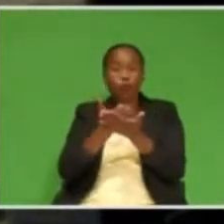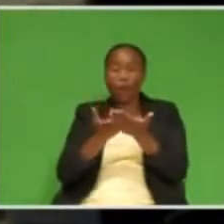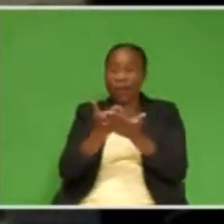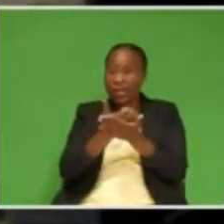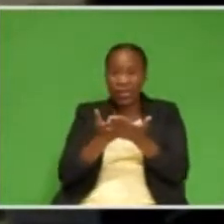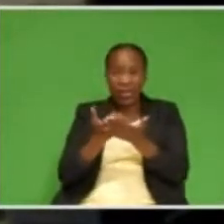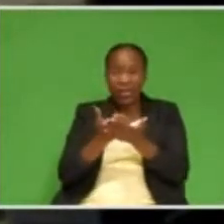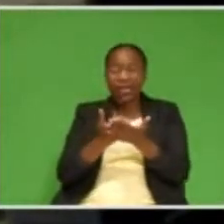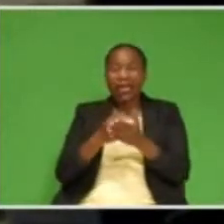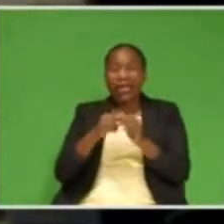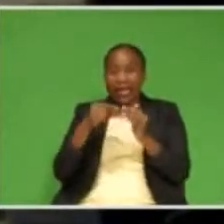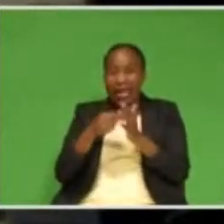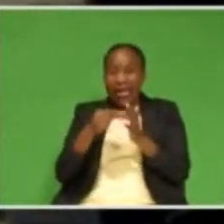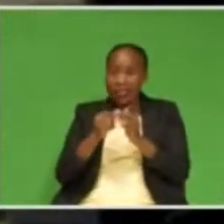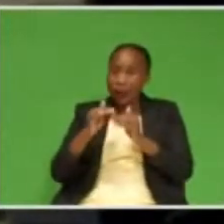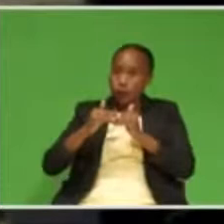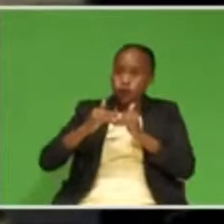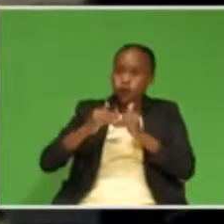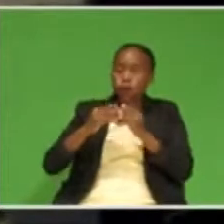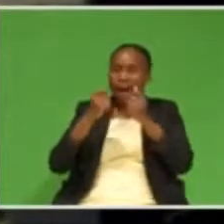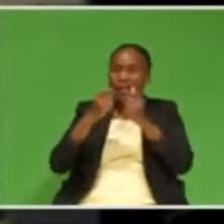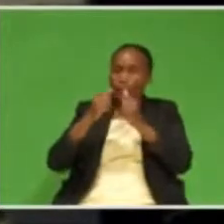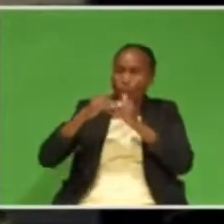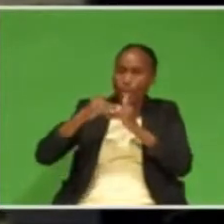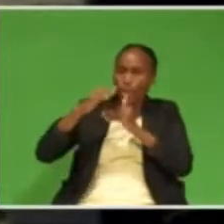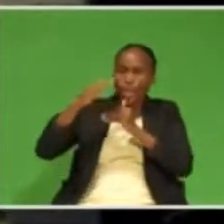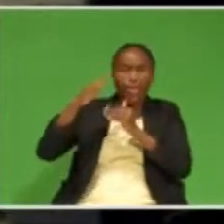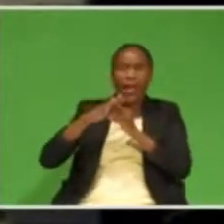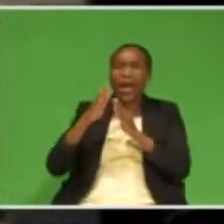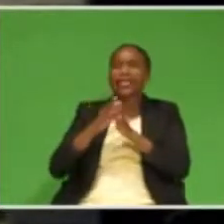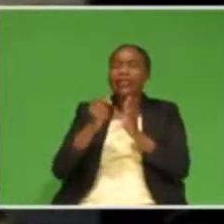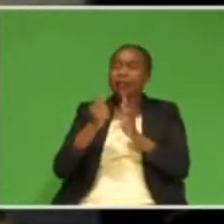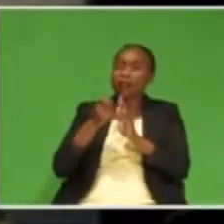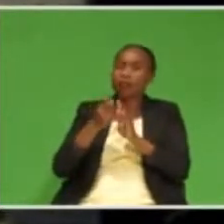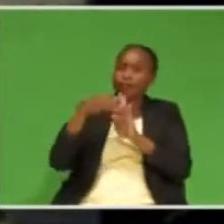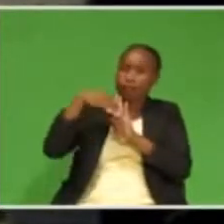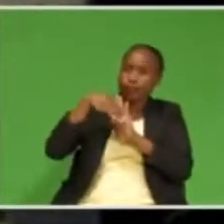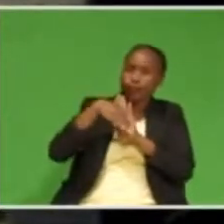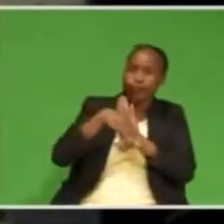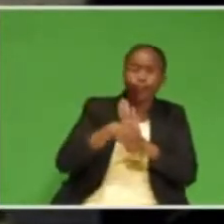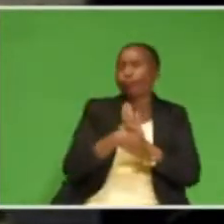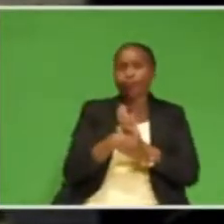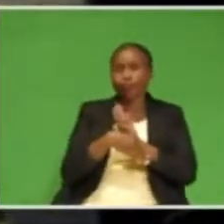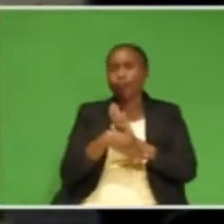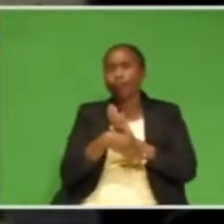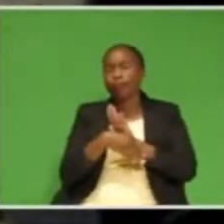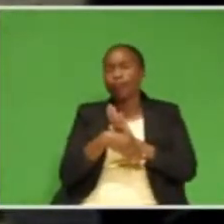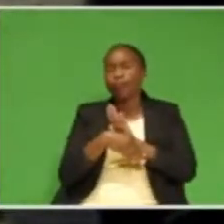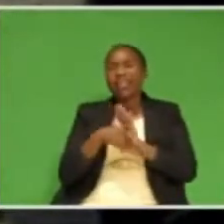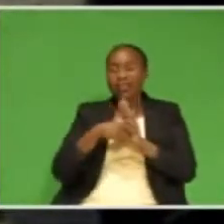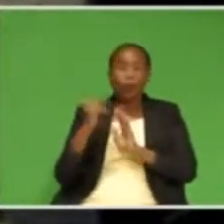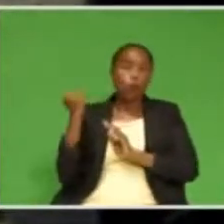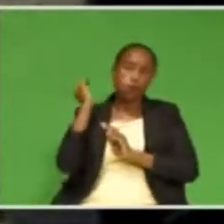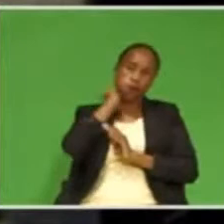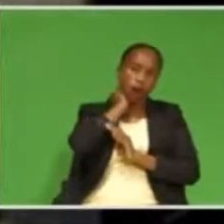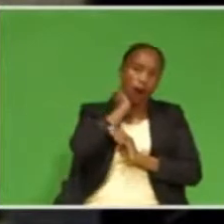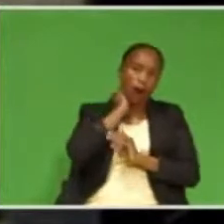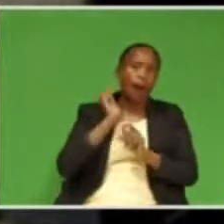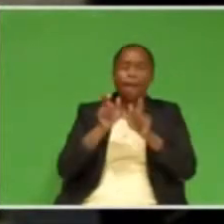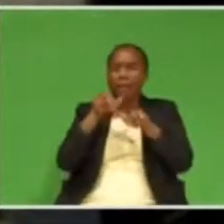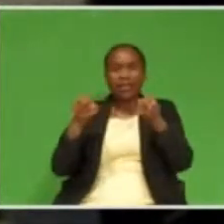inequality. Millions of South Africans are unable to provide for themselves and their families. There